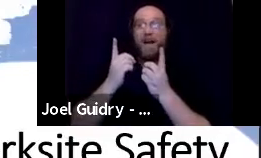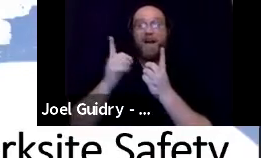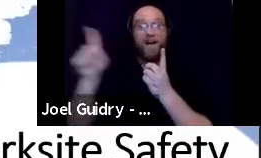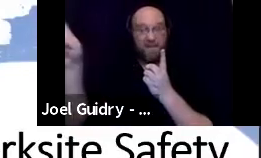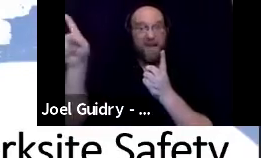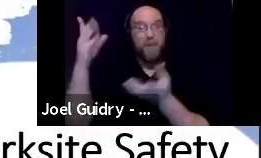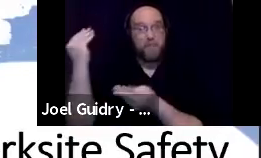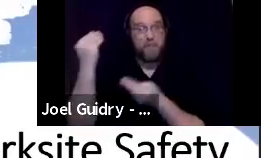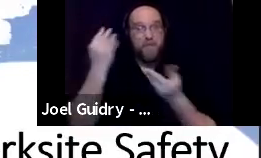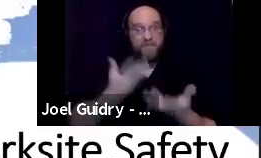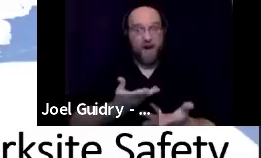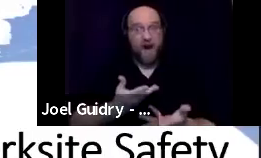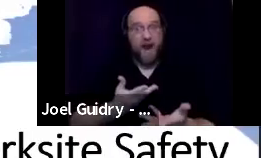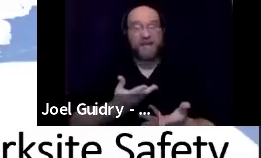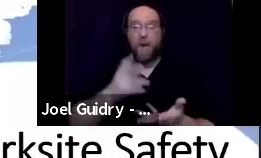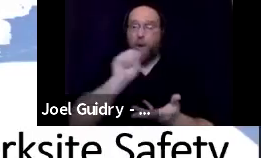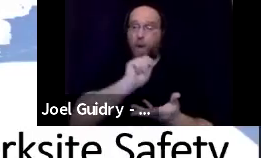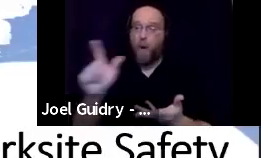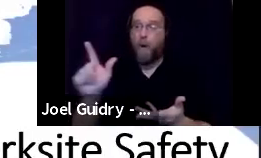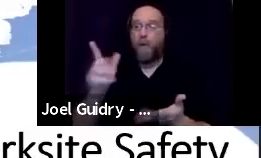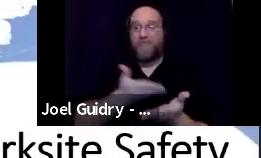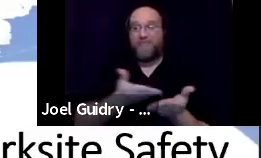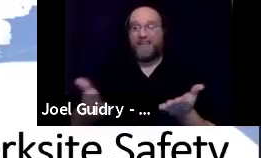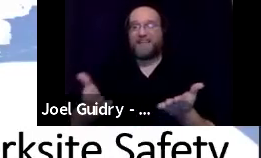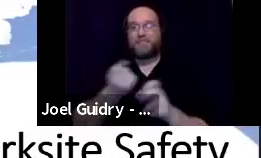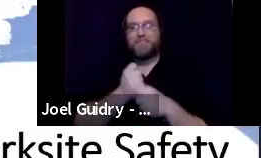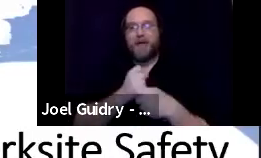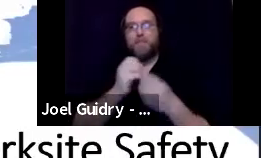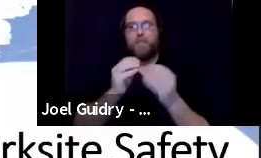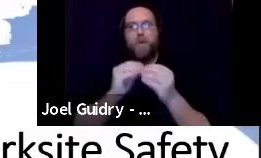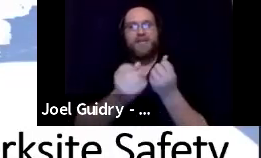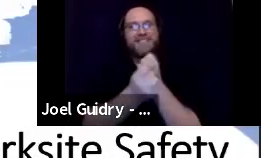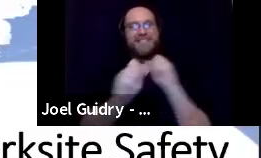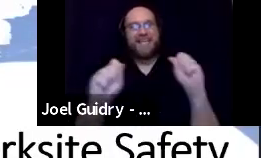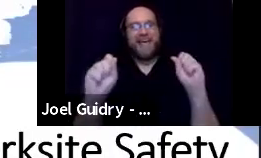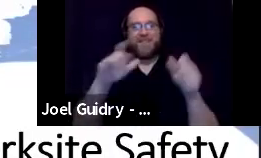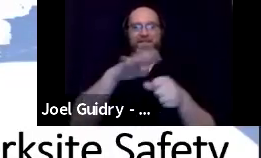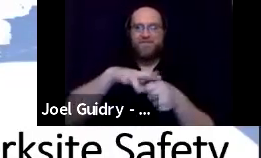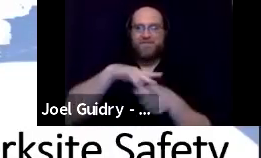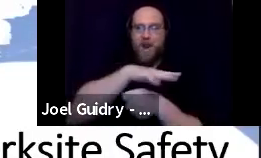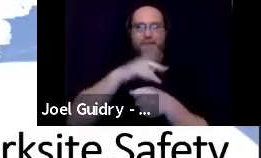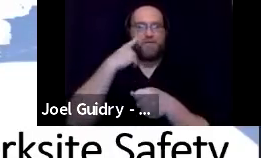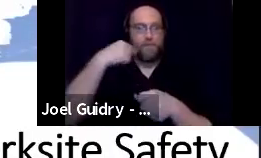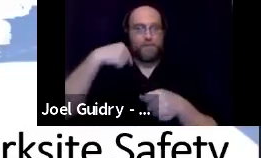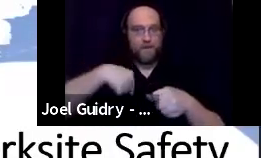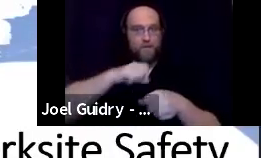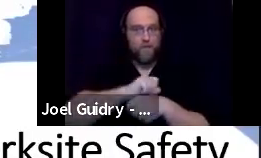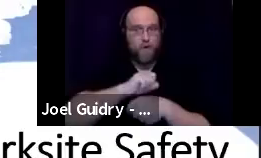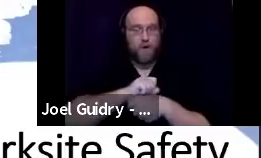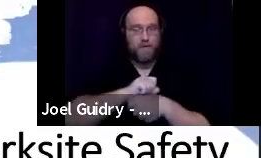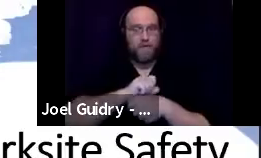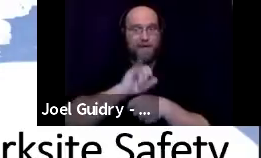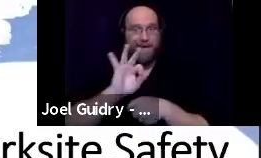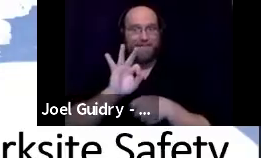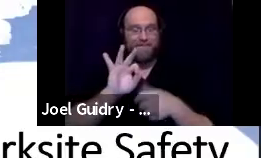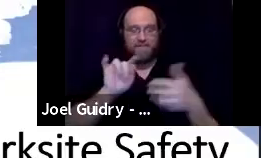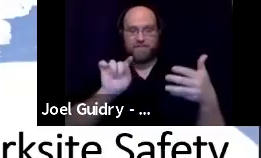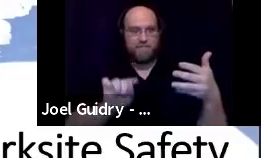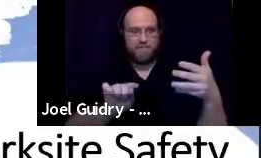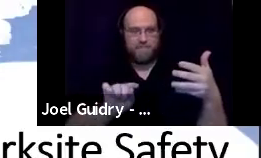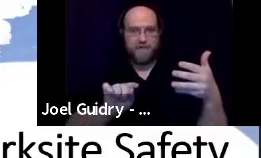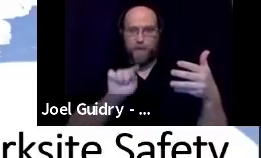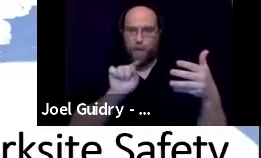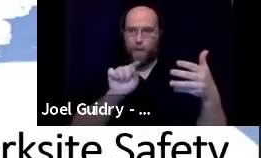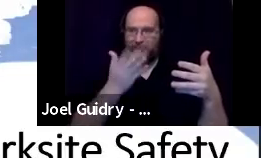make a safer environment for me to work? When it's not happening, when one of these